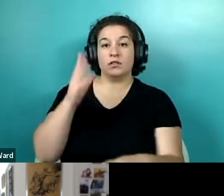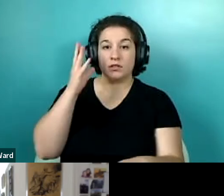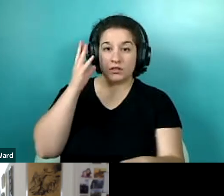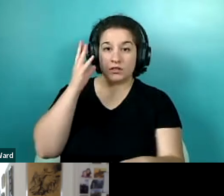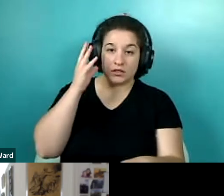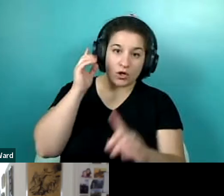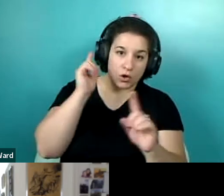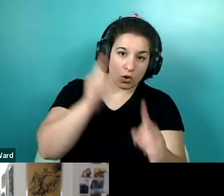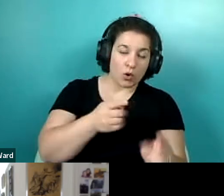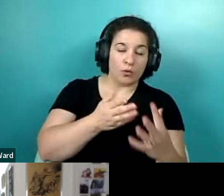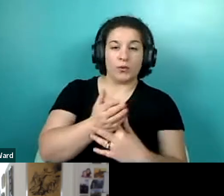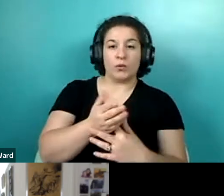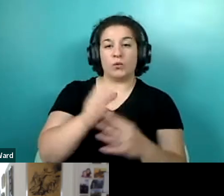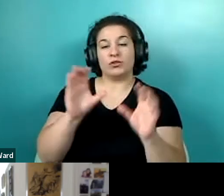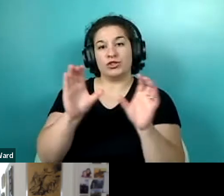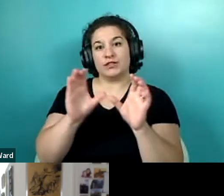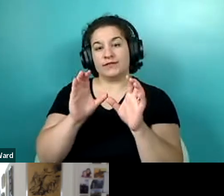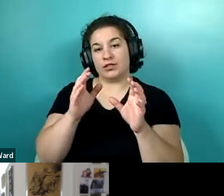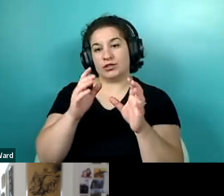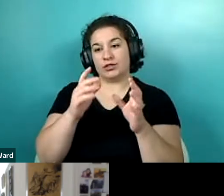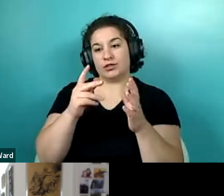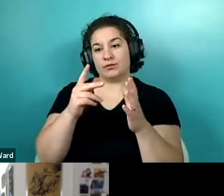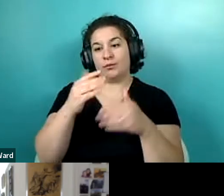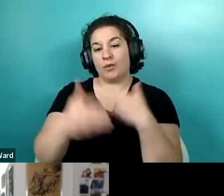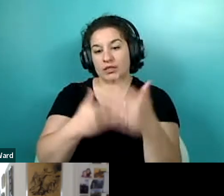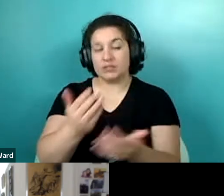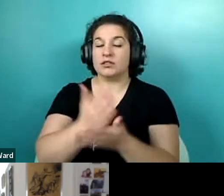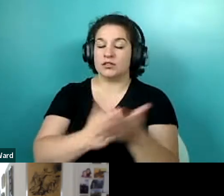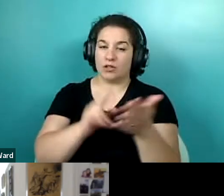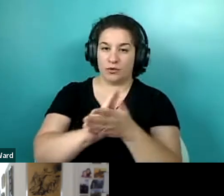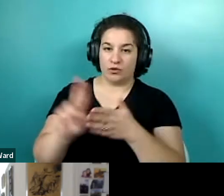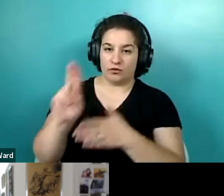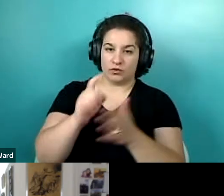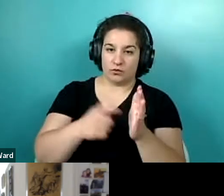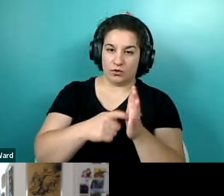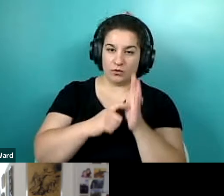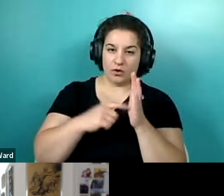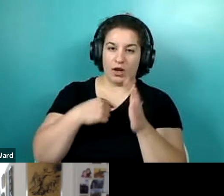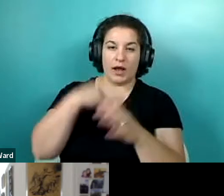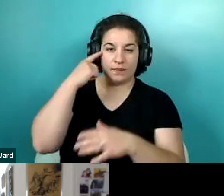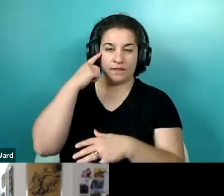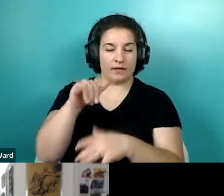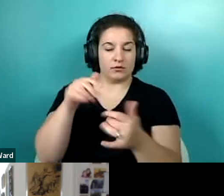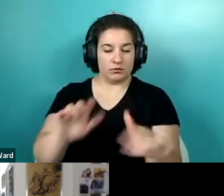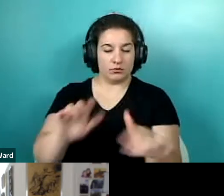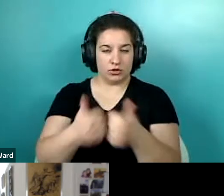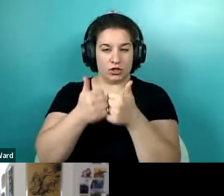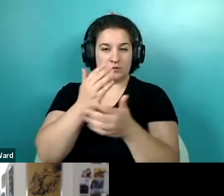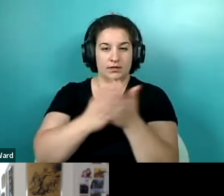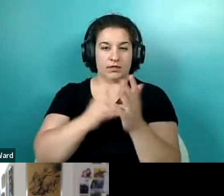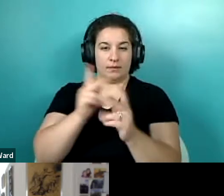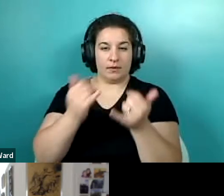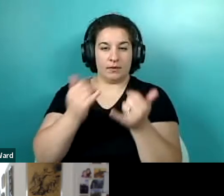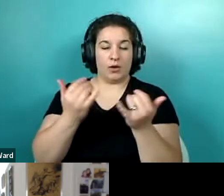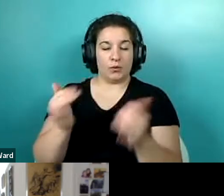processes that some universities require, which I think is being challenged by some people now too, about the amount of money that